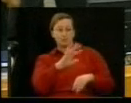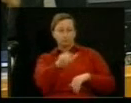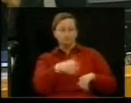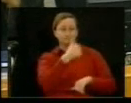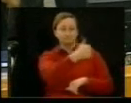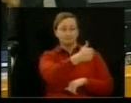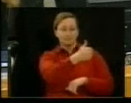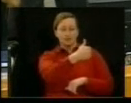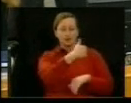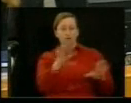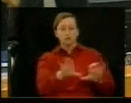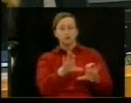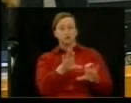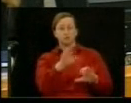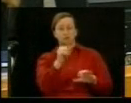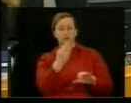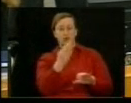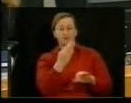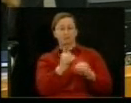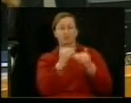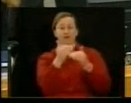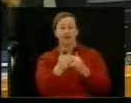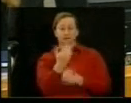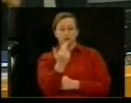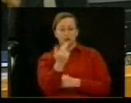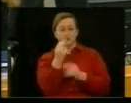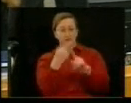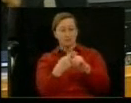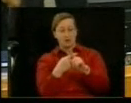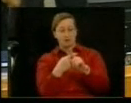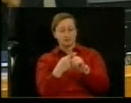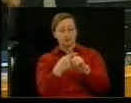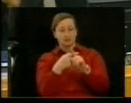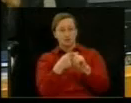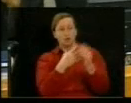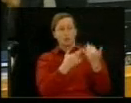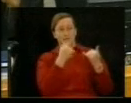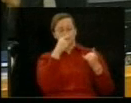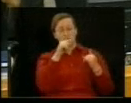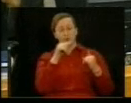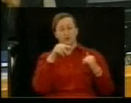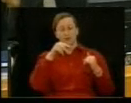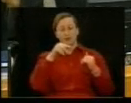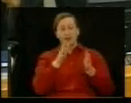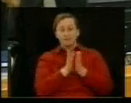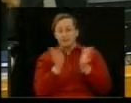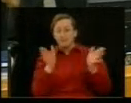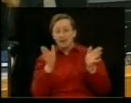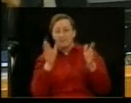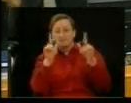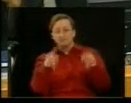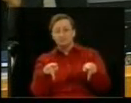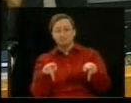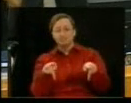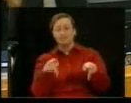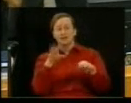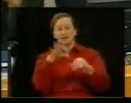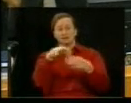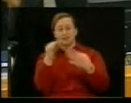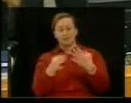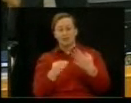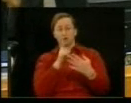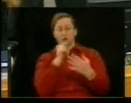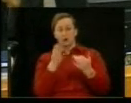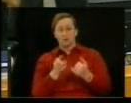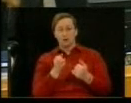the next 13 months till the public has an election to pick who they want to serve for the next couple of